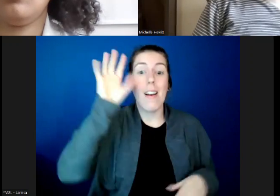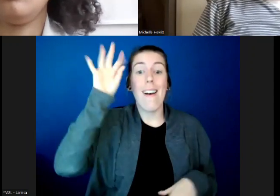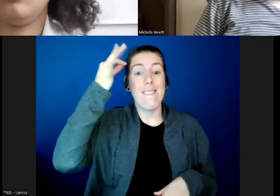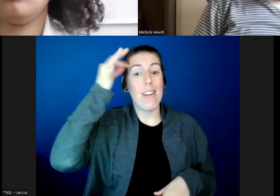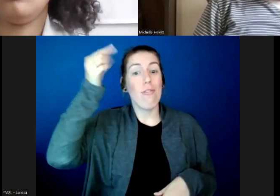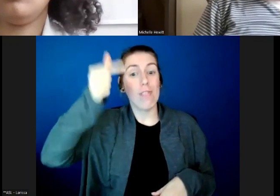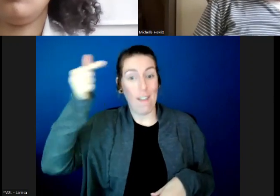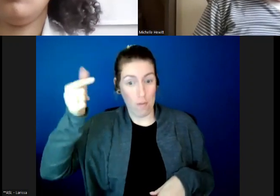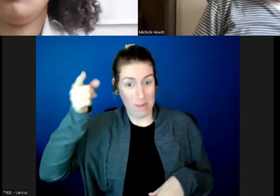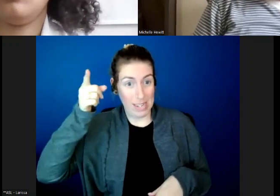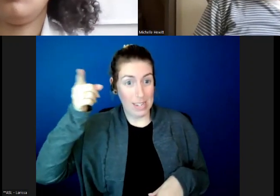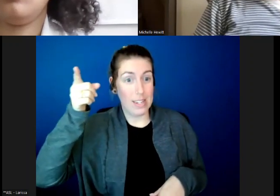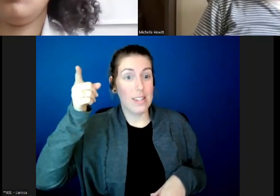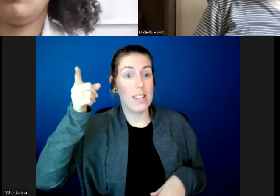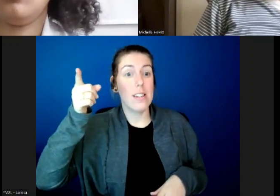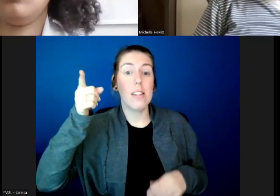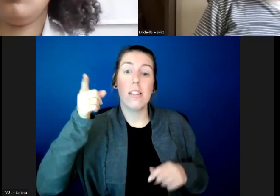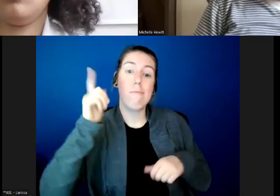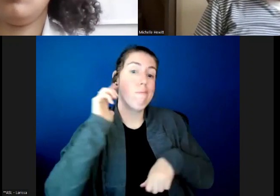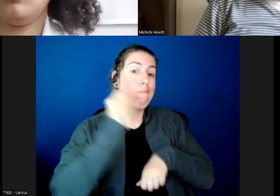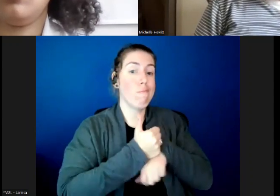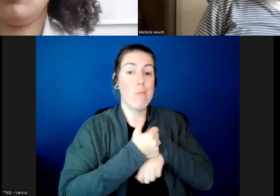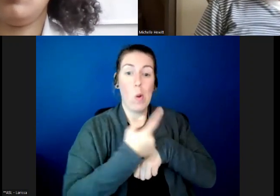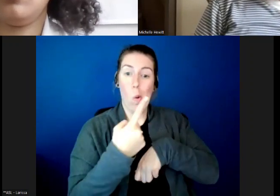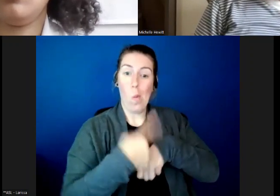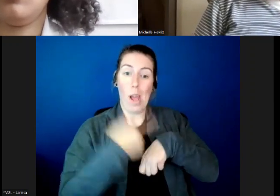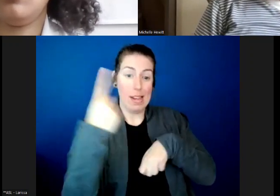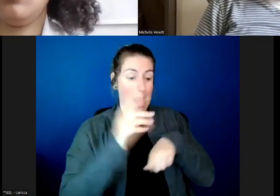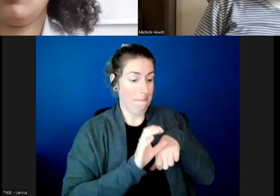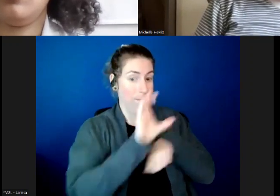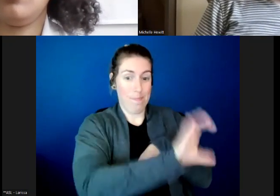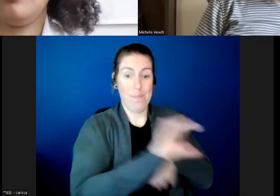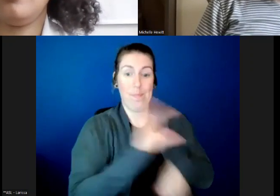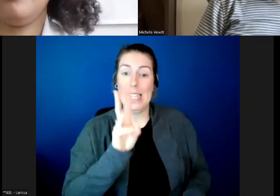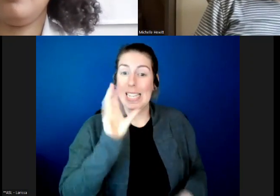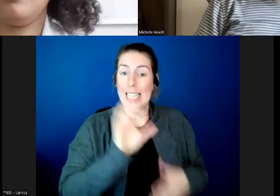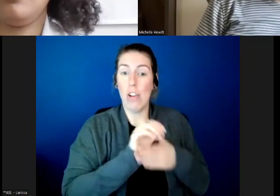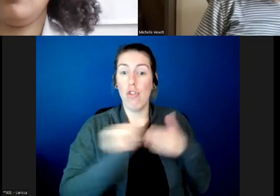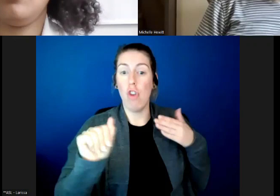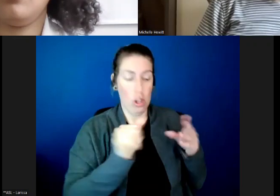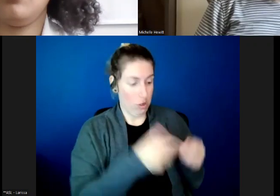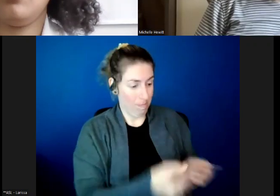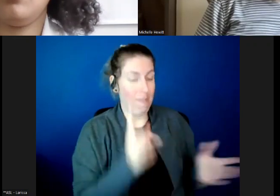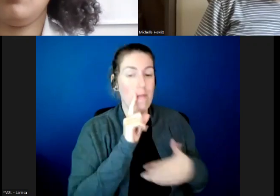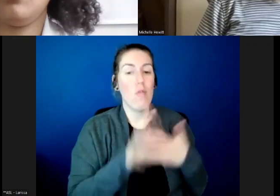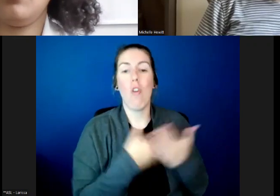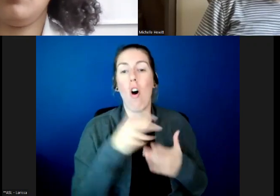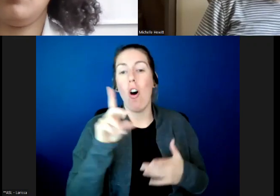the federal government made its one payment of $600 to disabled people,